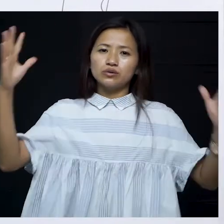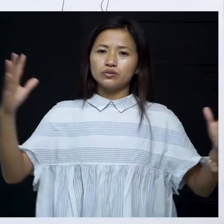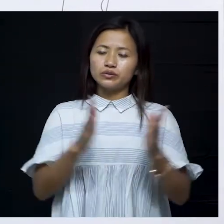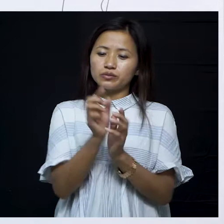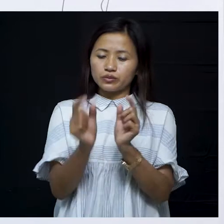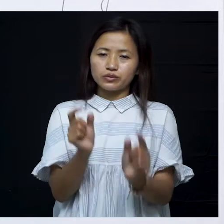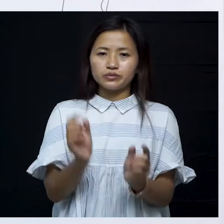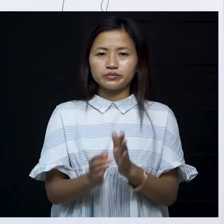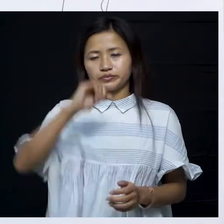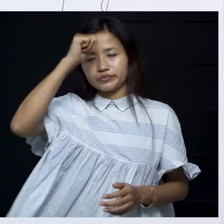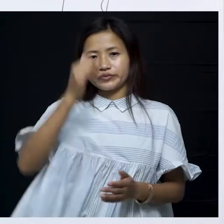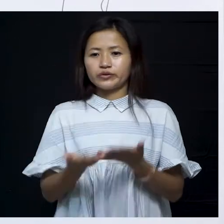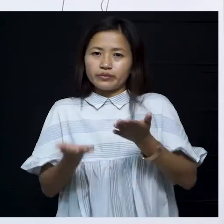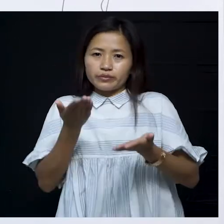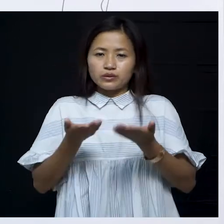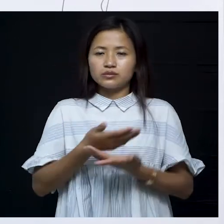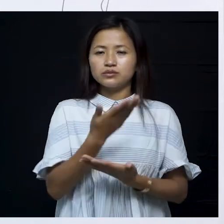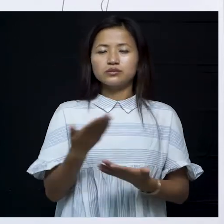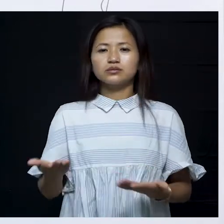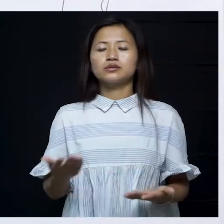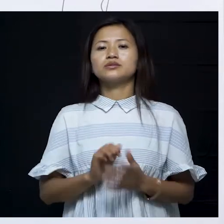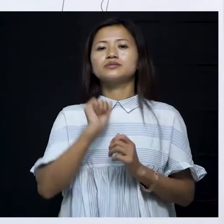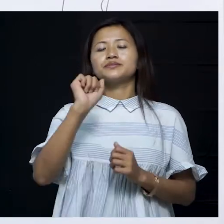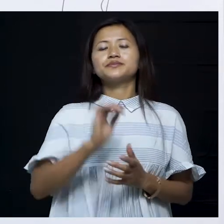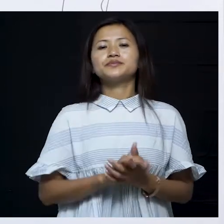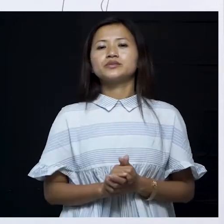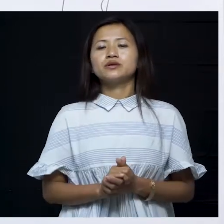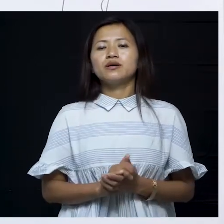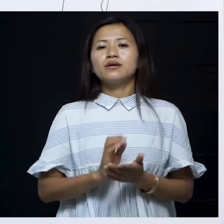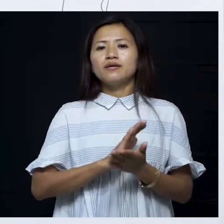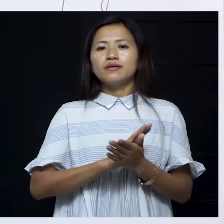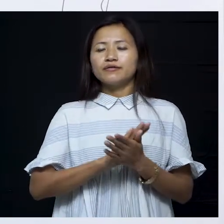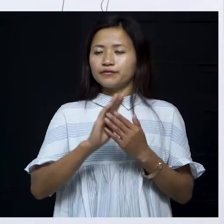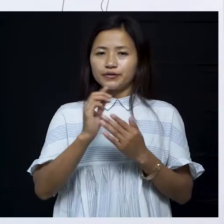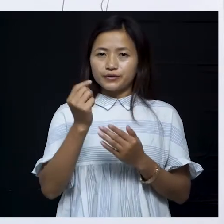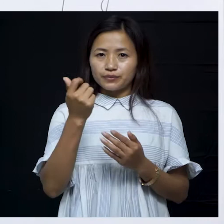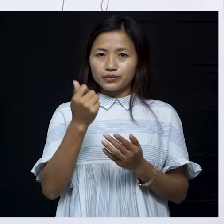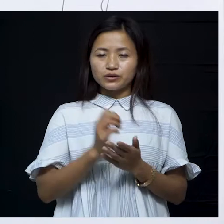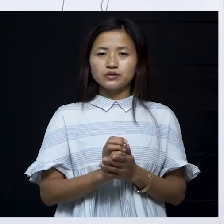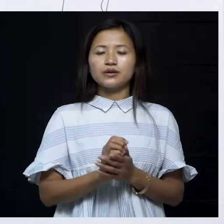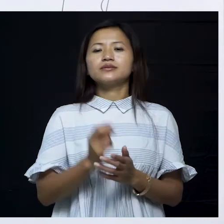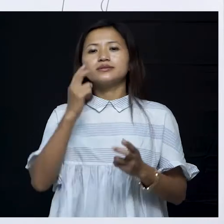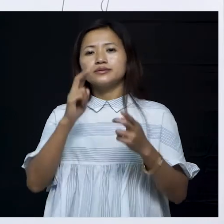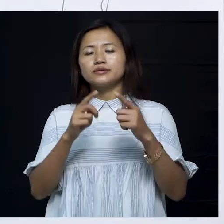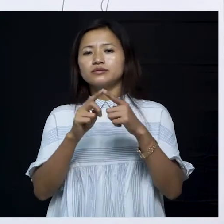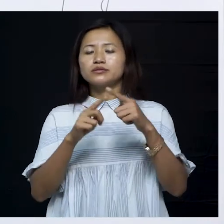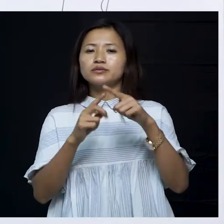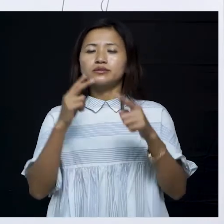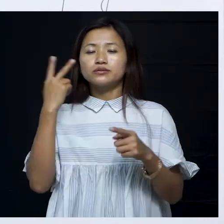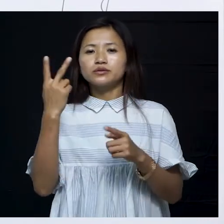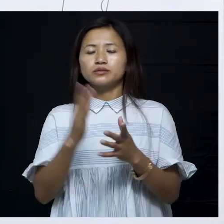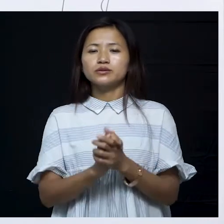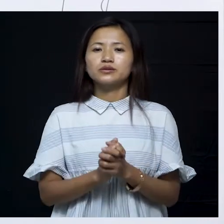India to balance themselves, right? Then the third one is the fair price and transportation. So the government of